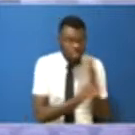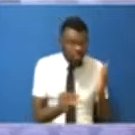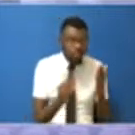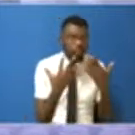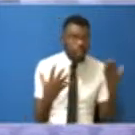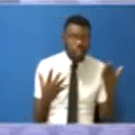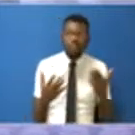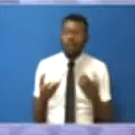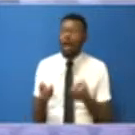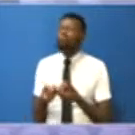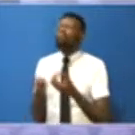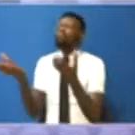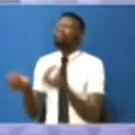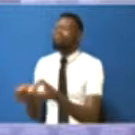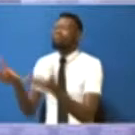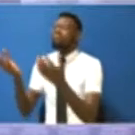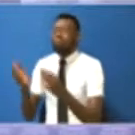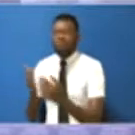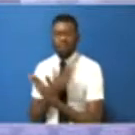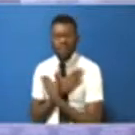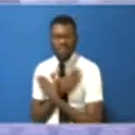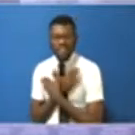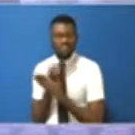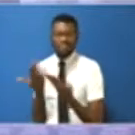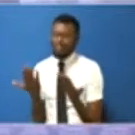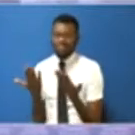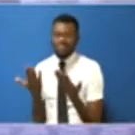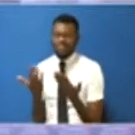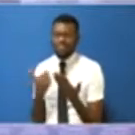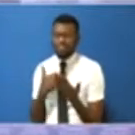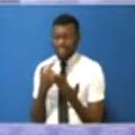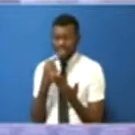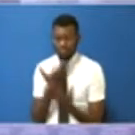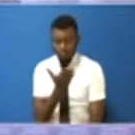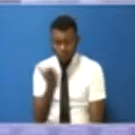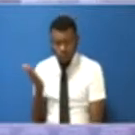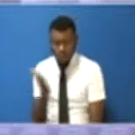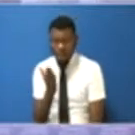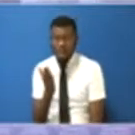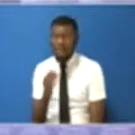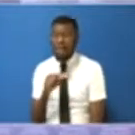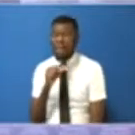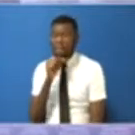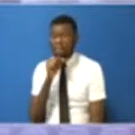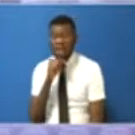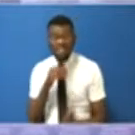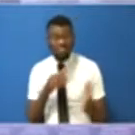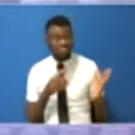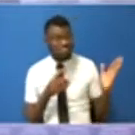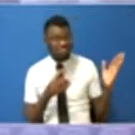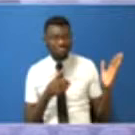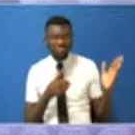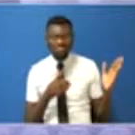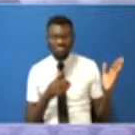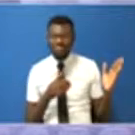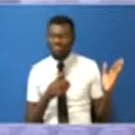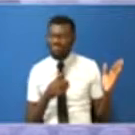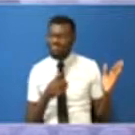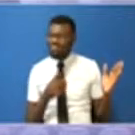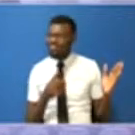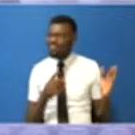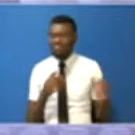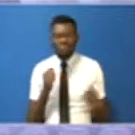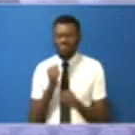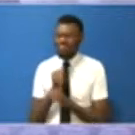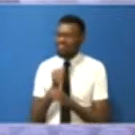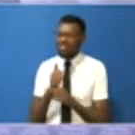to distribute retail to their friends and i submit to you the man to my left will do exactly that careful